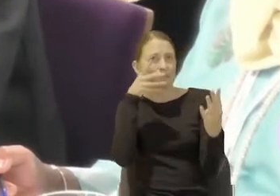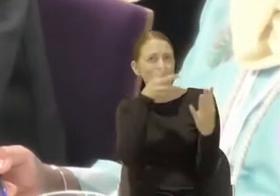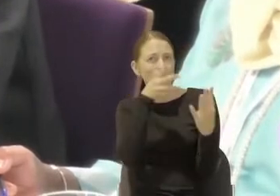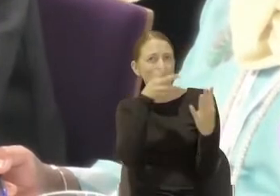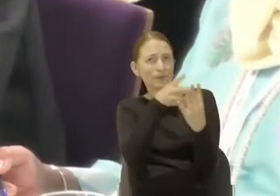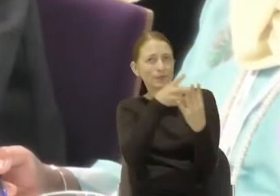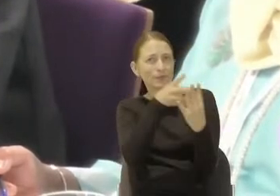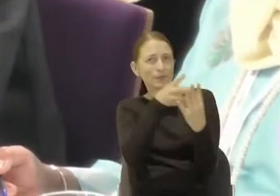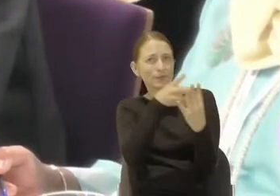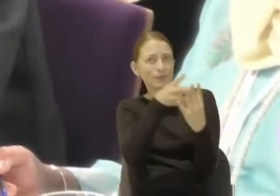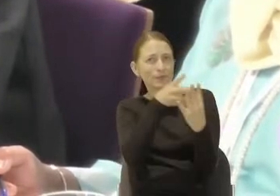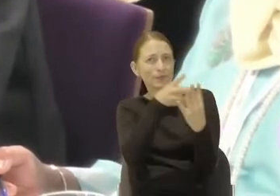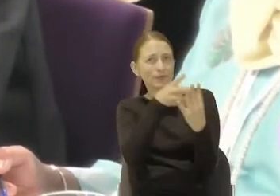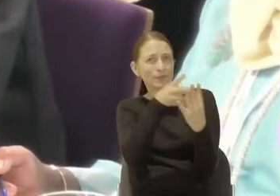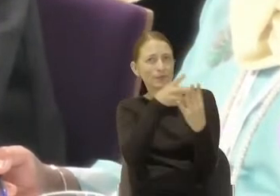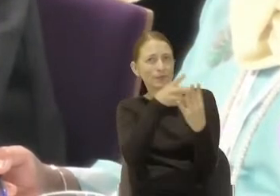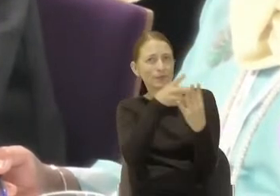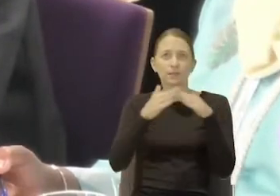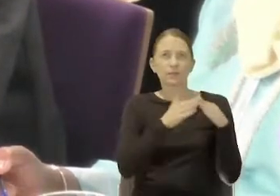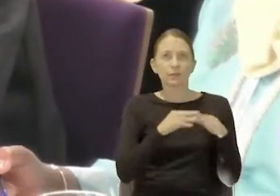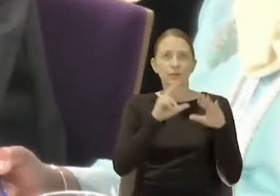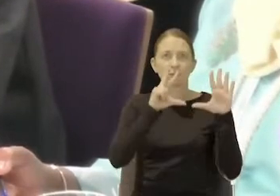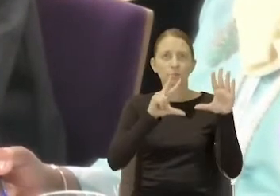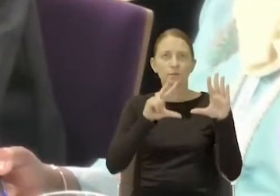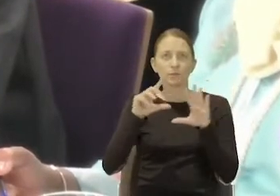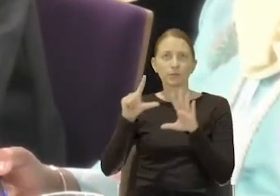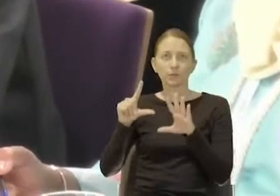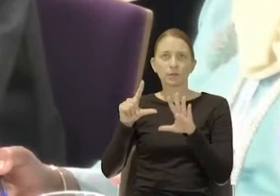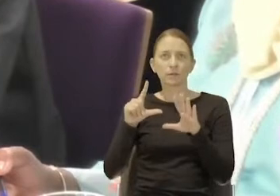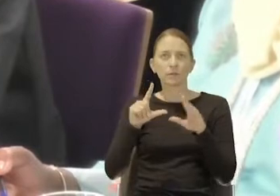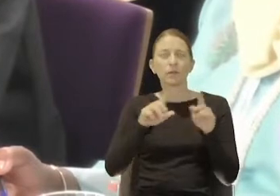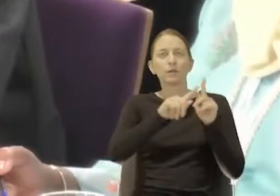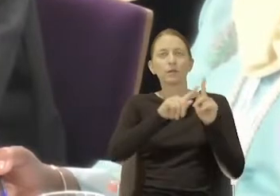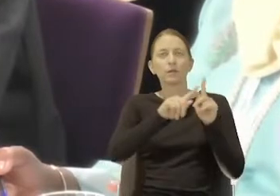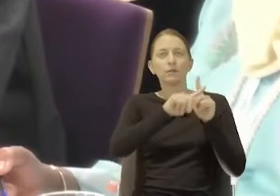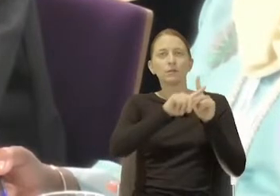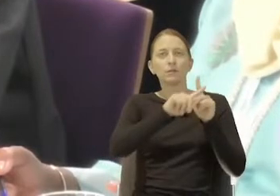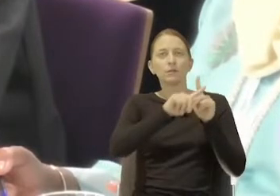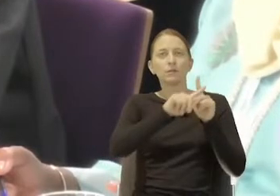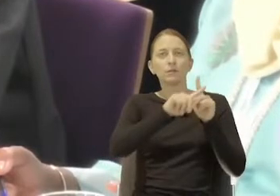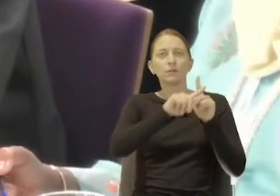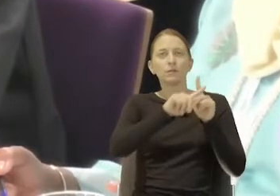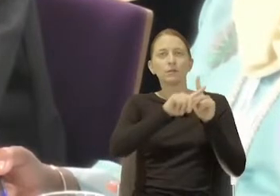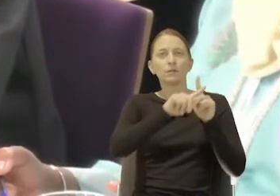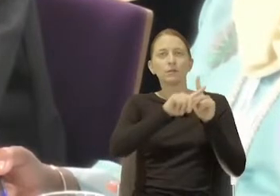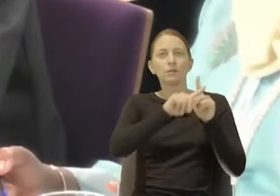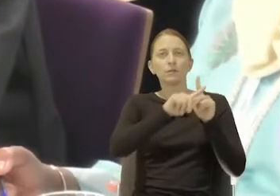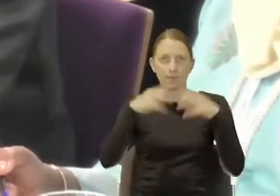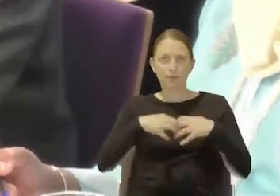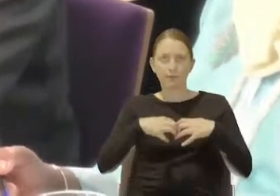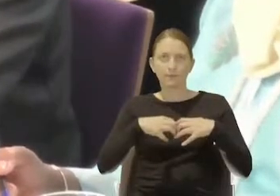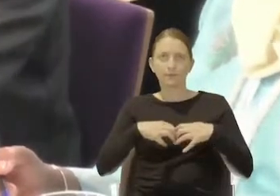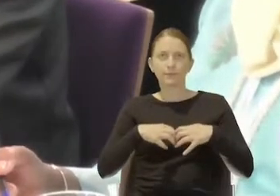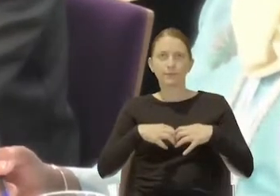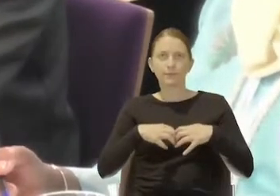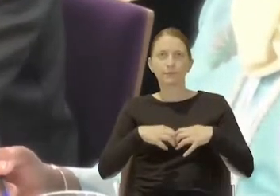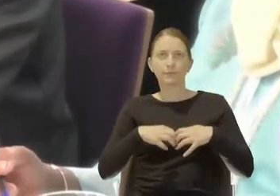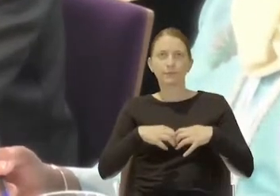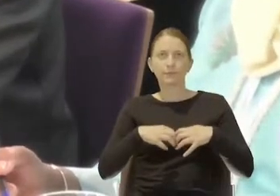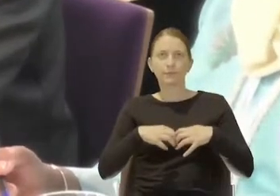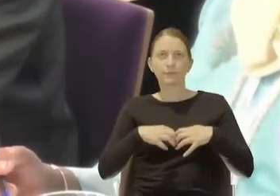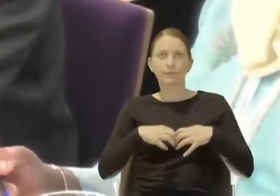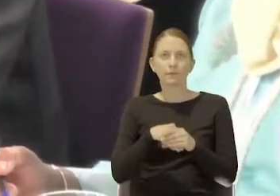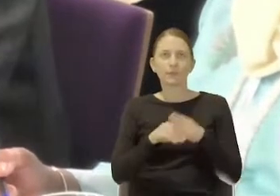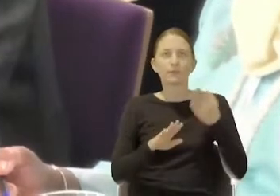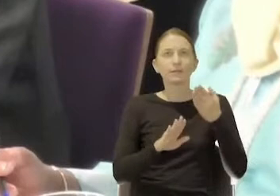87 member states, including 45 ministers and senior government officials, delivered statements